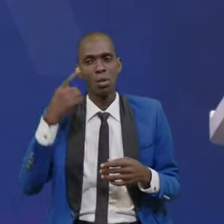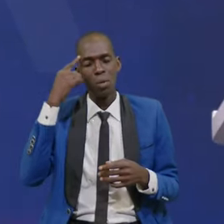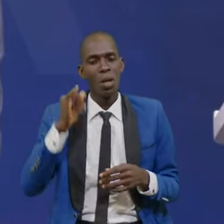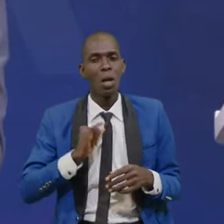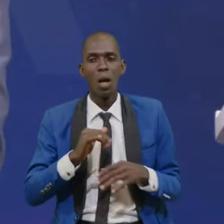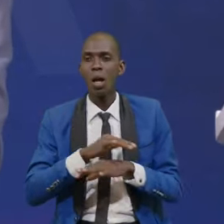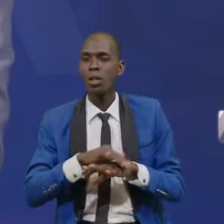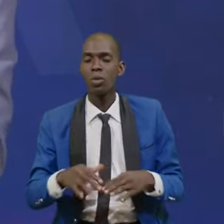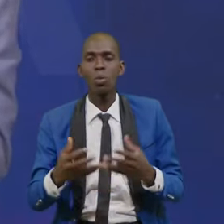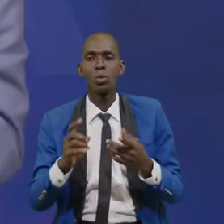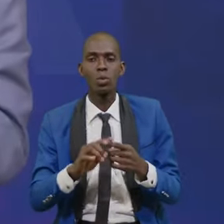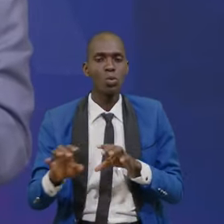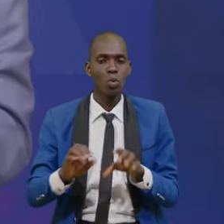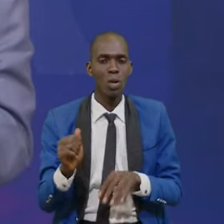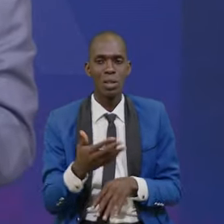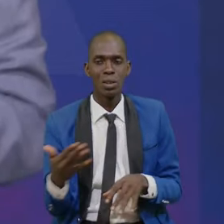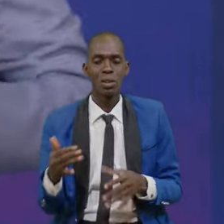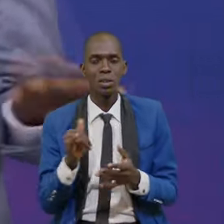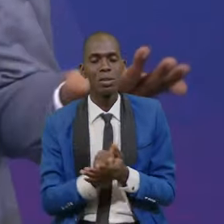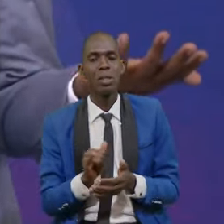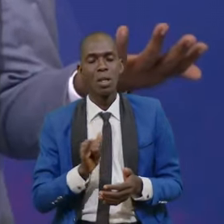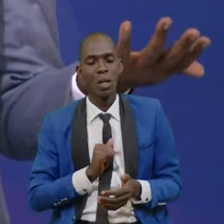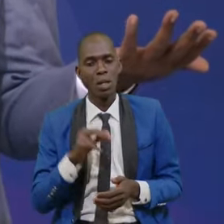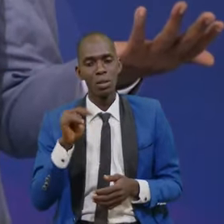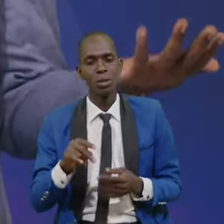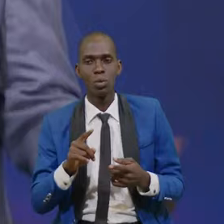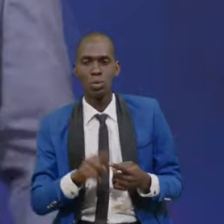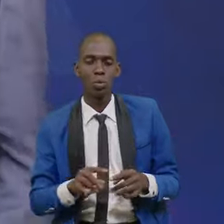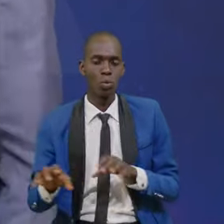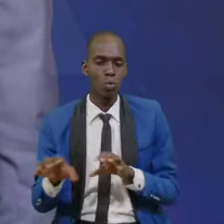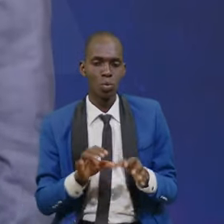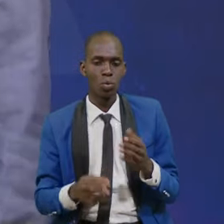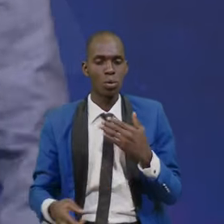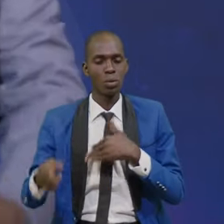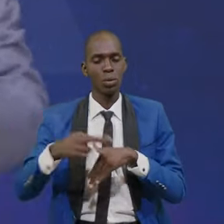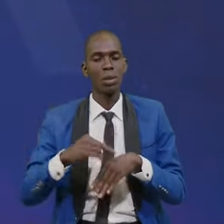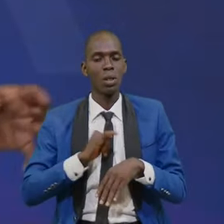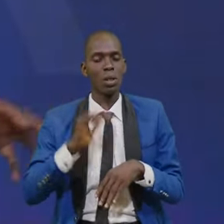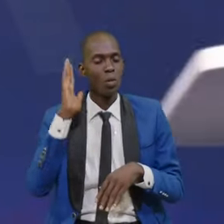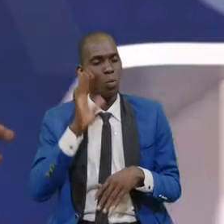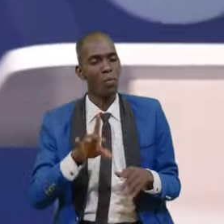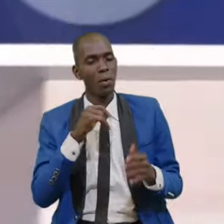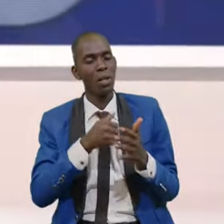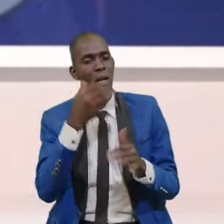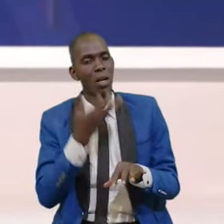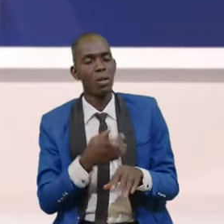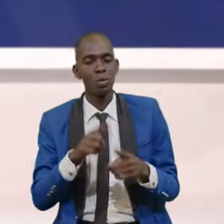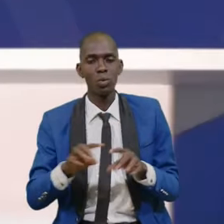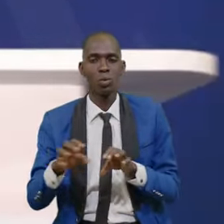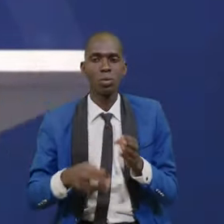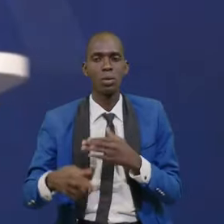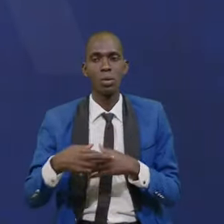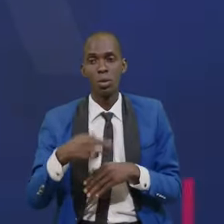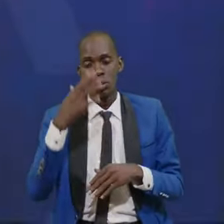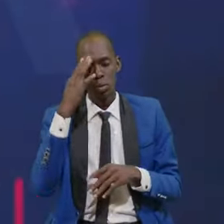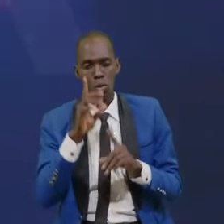I have to make restitution for, and then I'll find it difficult to make the restitution. You know, challenges will come, trials